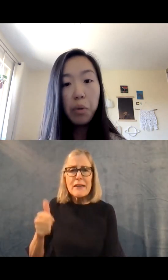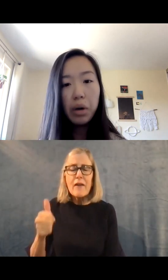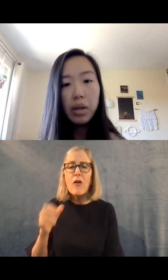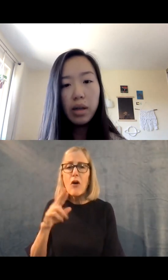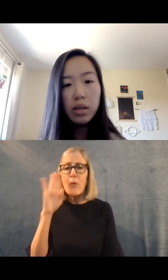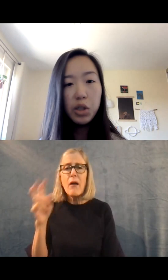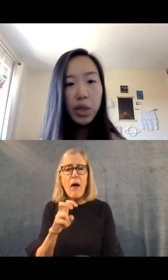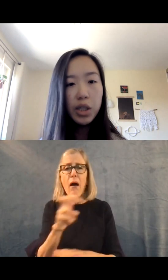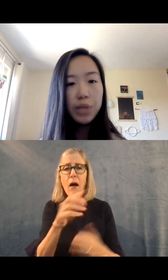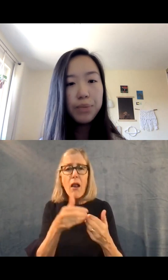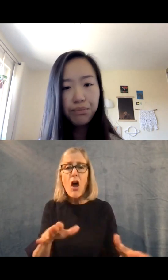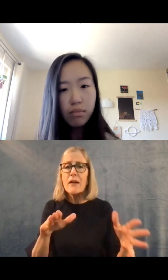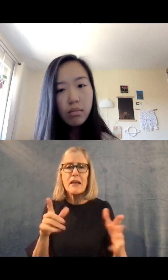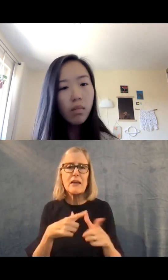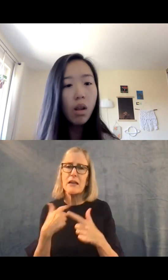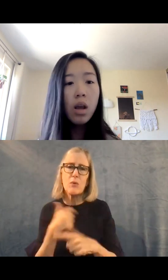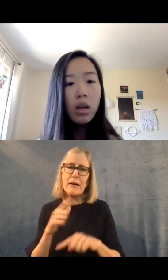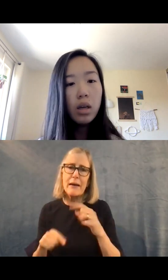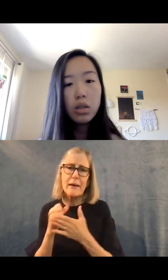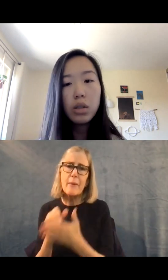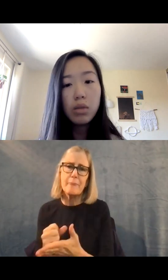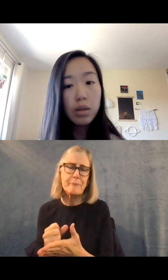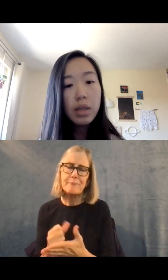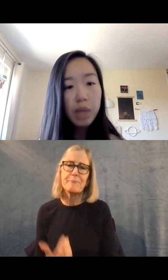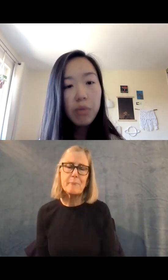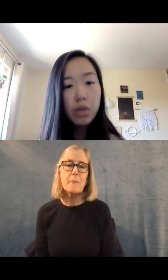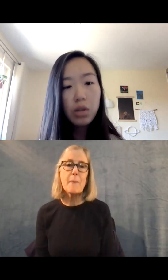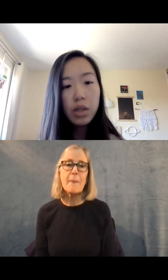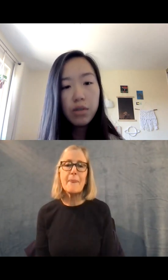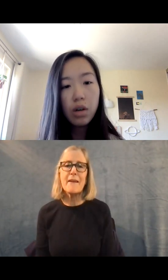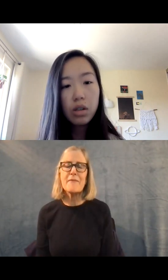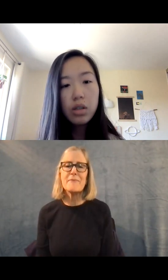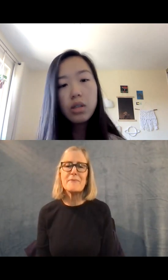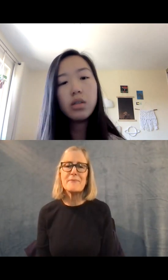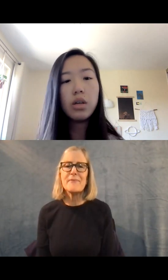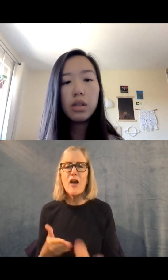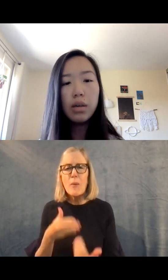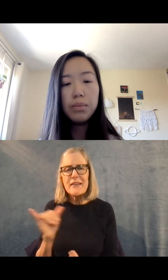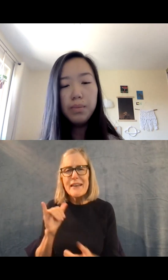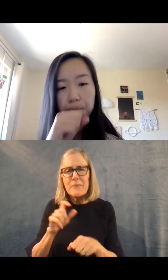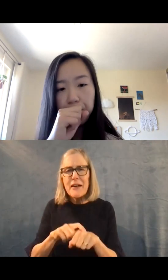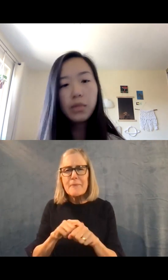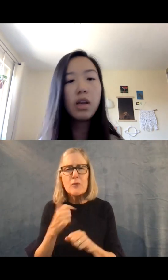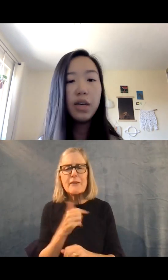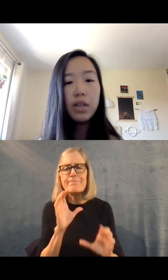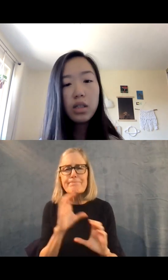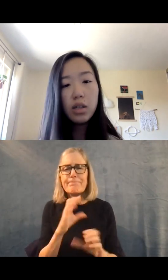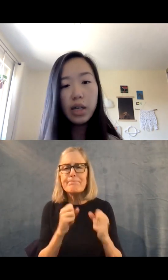to help her in that situation. So then around the same time, we started looking for doctors to start giving us